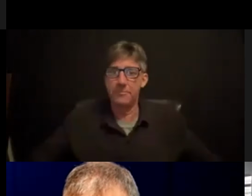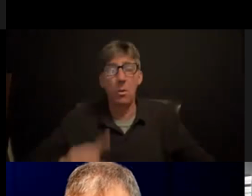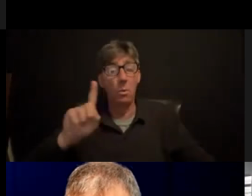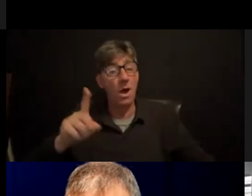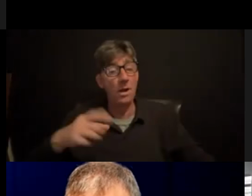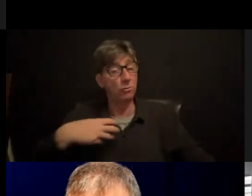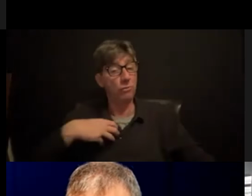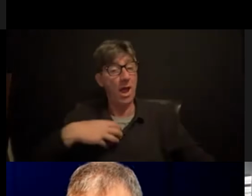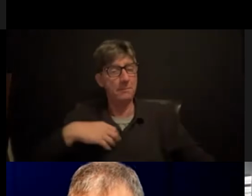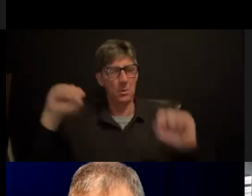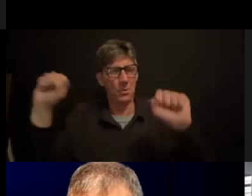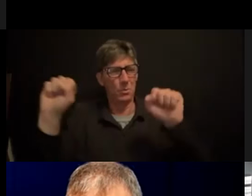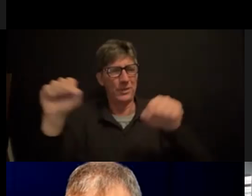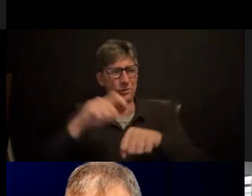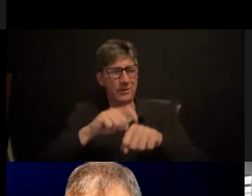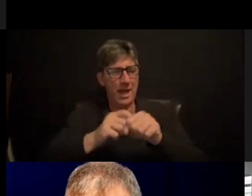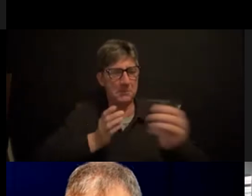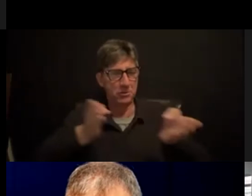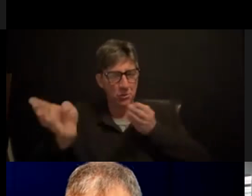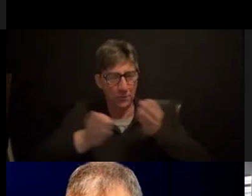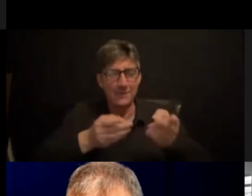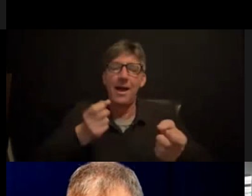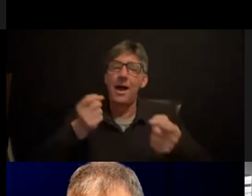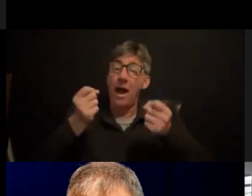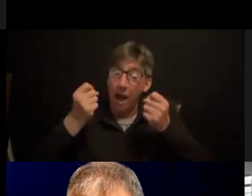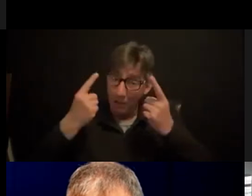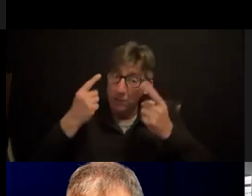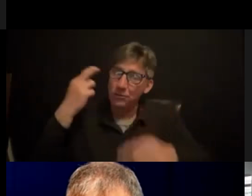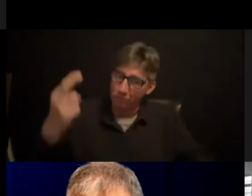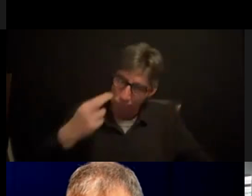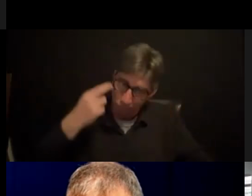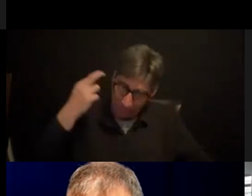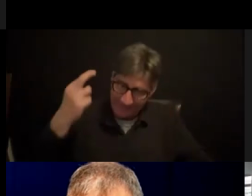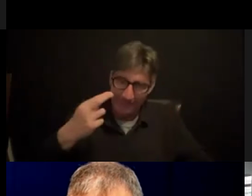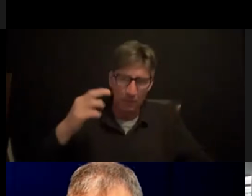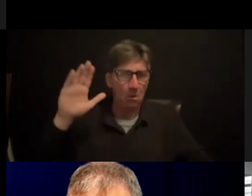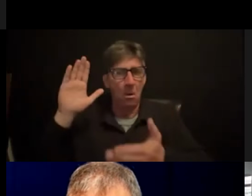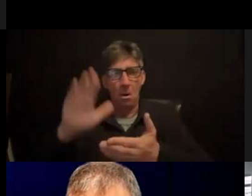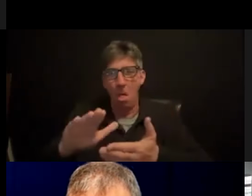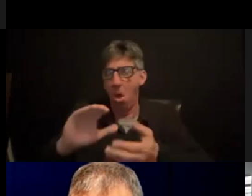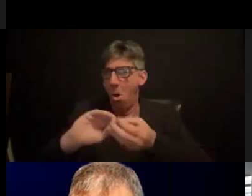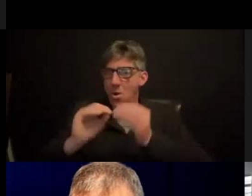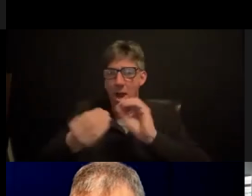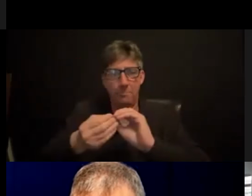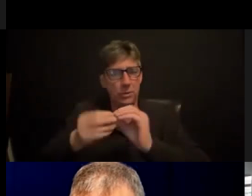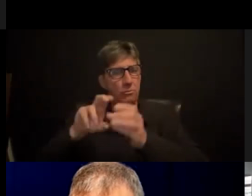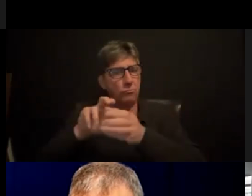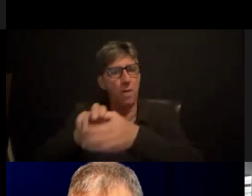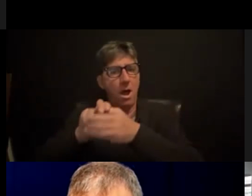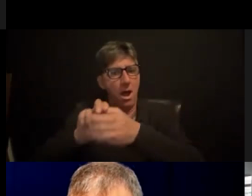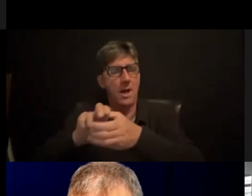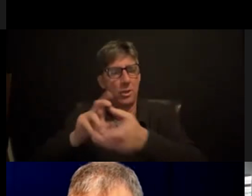been in the winter service. I understood why you did it due to the low volume and ridership, and I know you explained